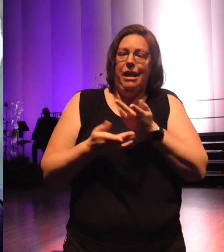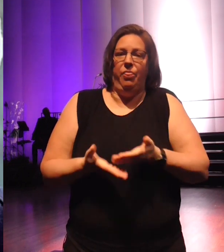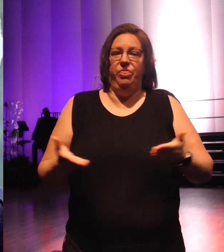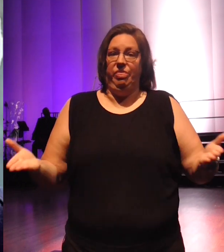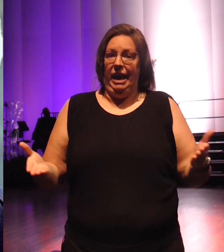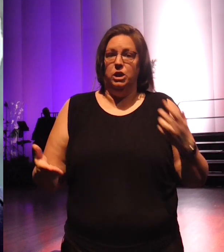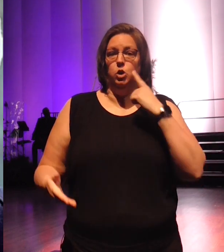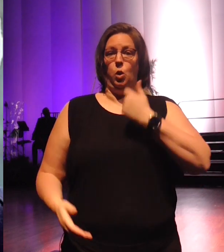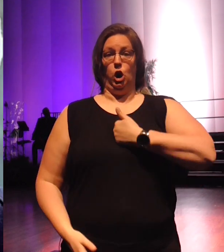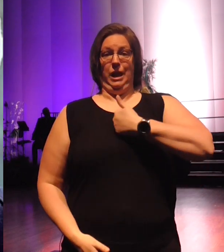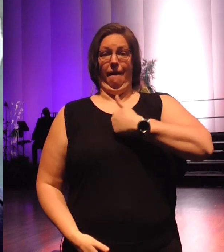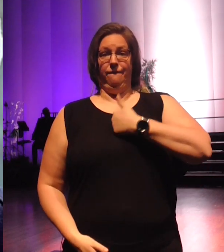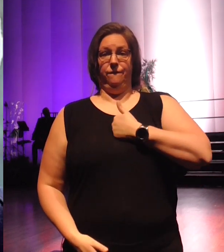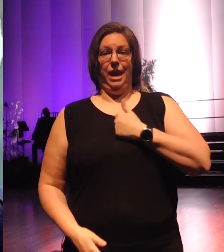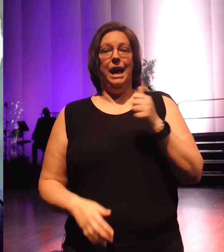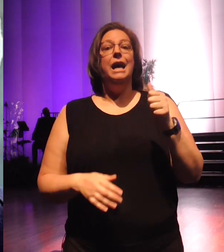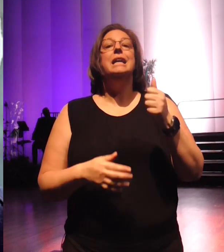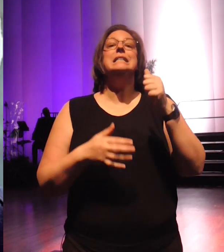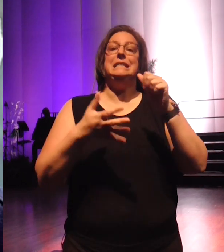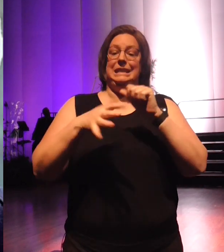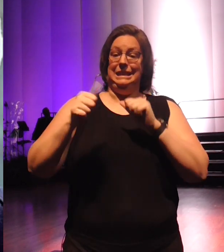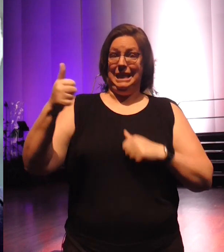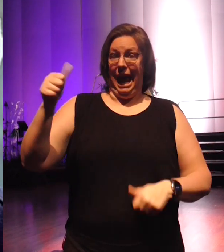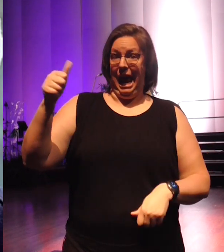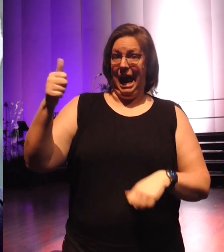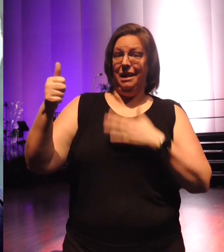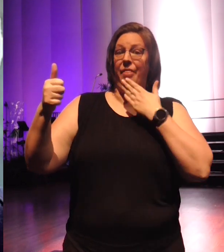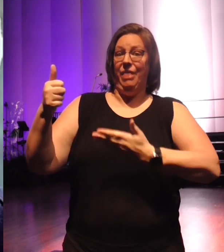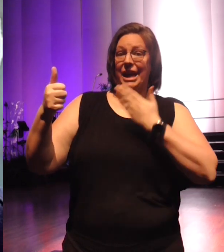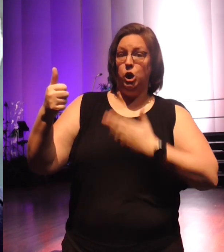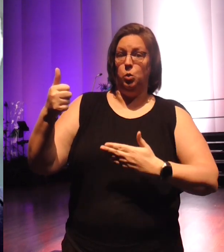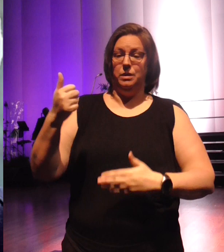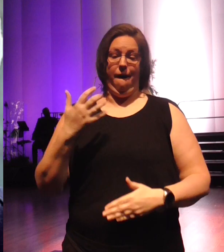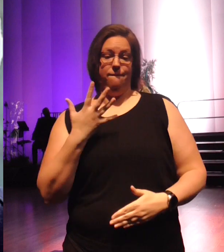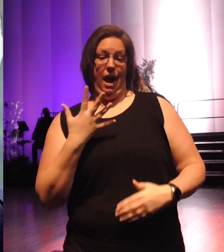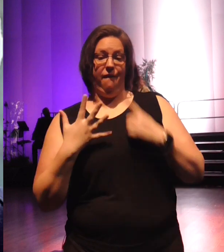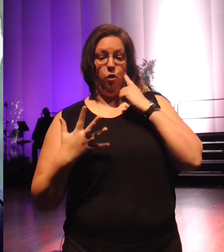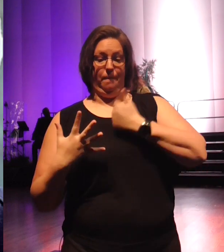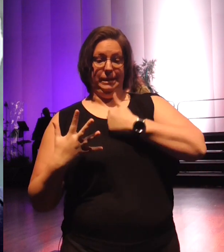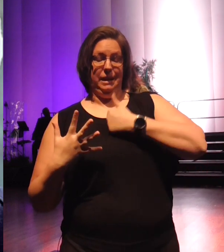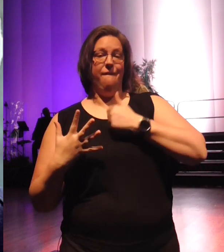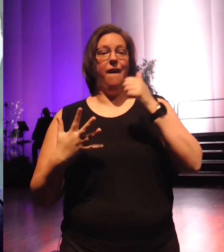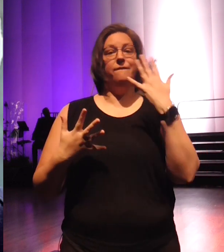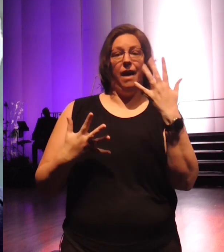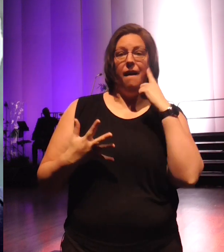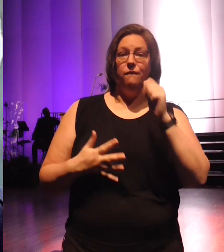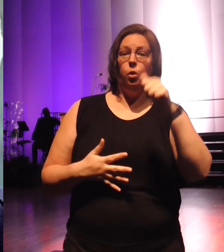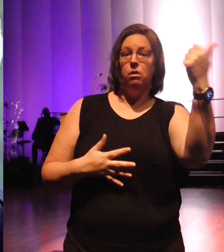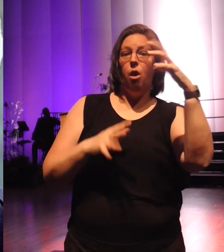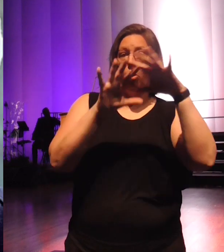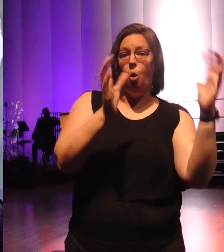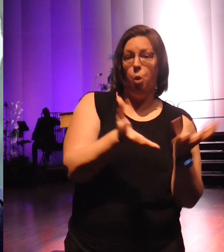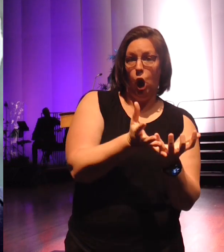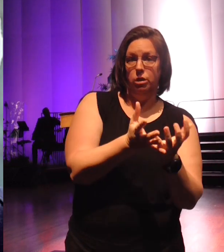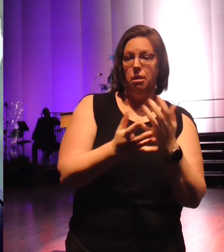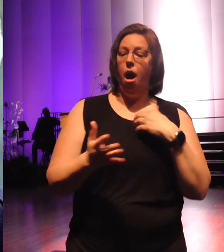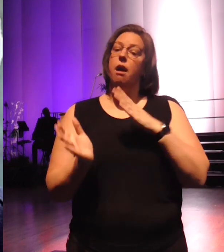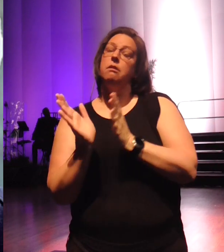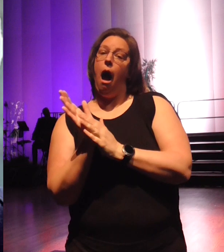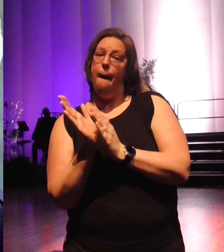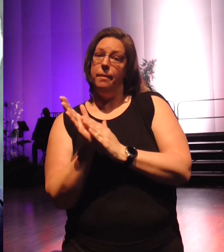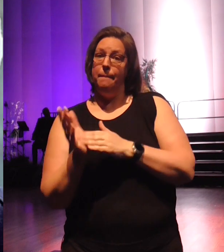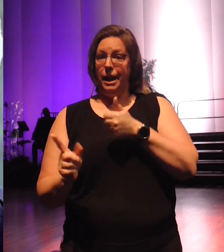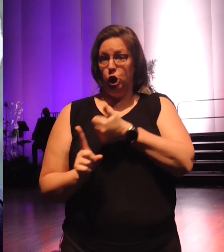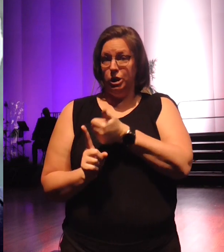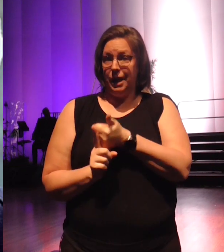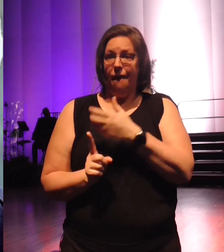hour. Direct 5 toward yourself and 5 toward the world at large. Compliment yourself and others each time an